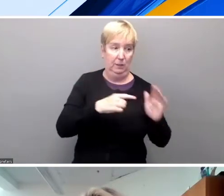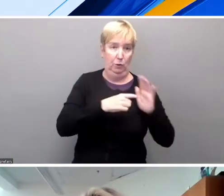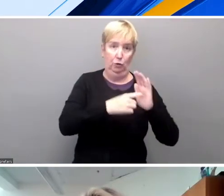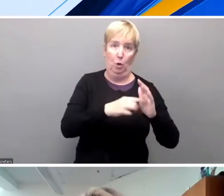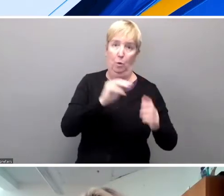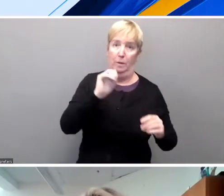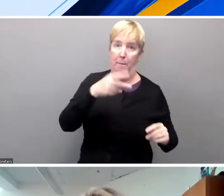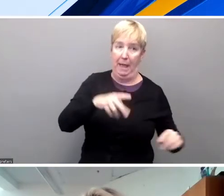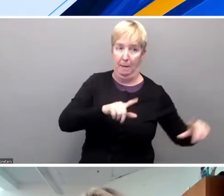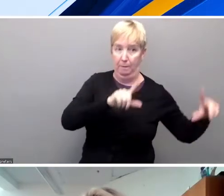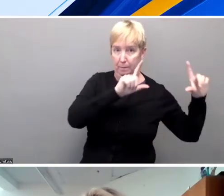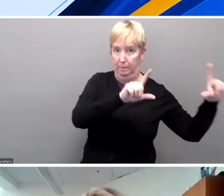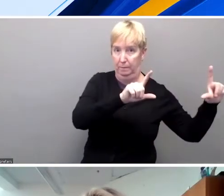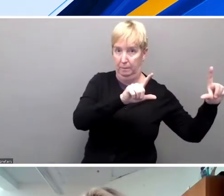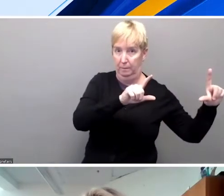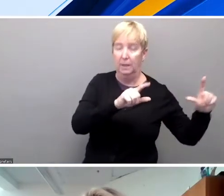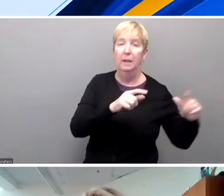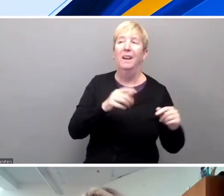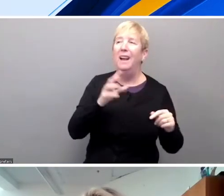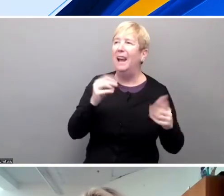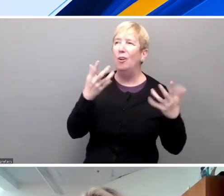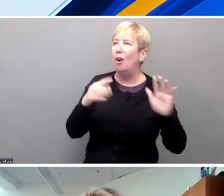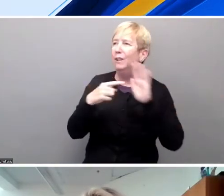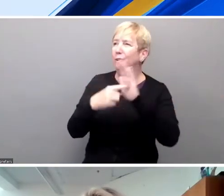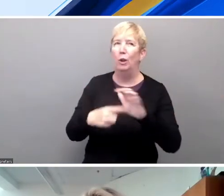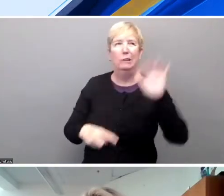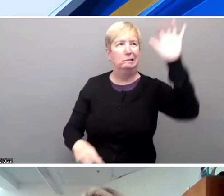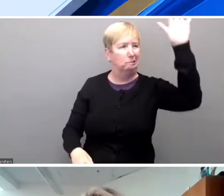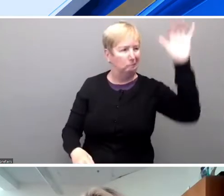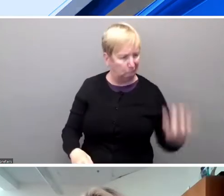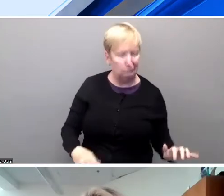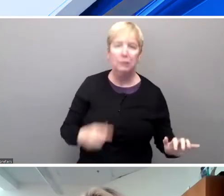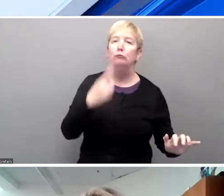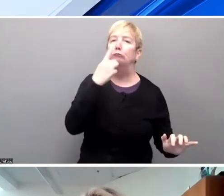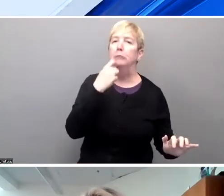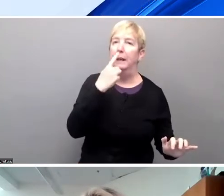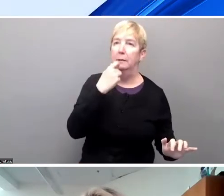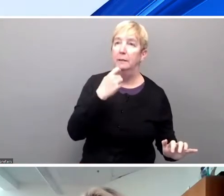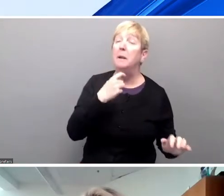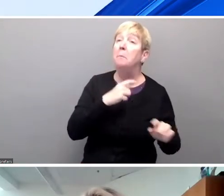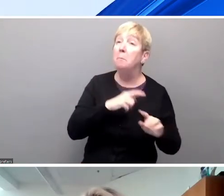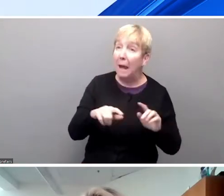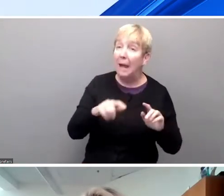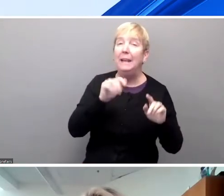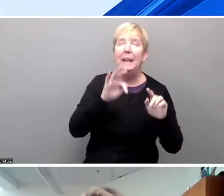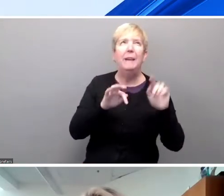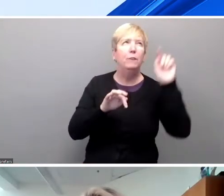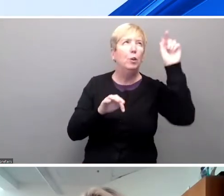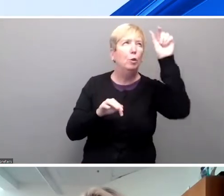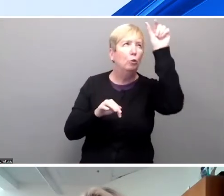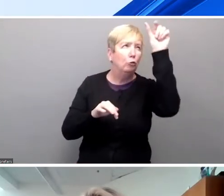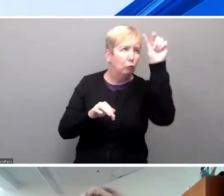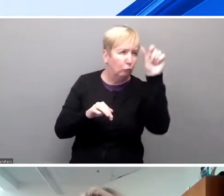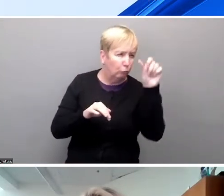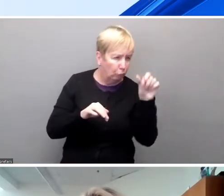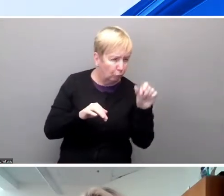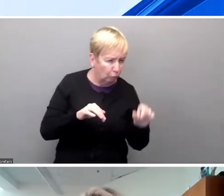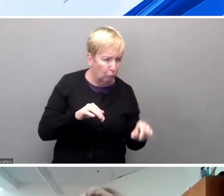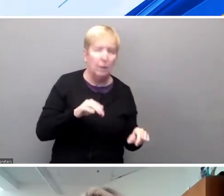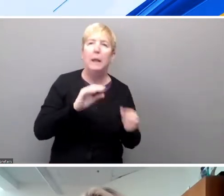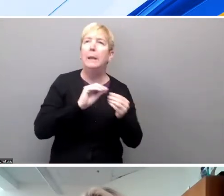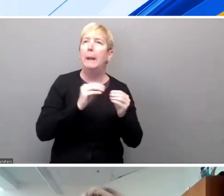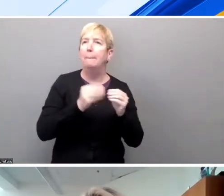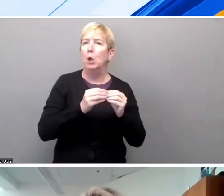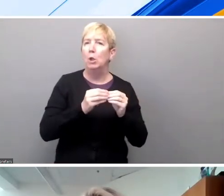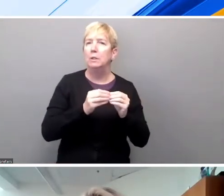that the whole state, every county was red. But some counties, if you looked at that number column that was highlighted in the slide,